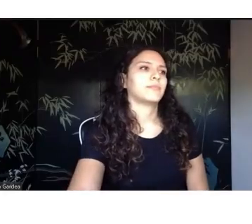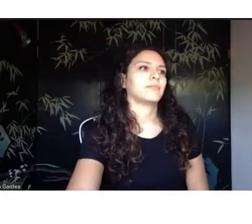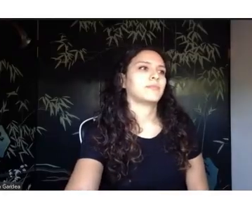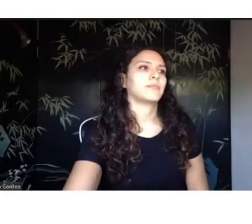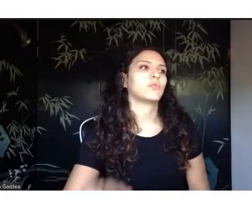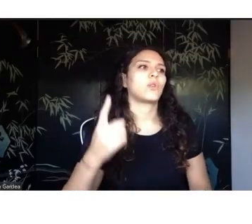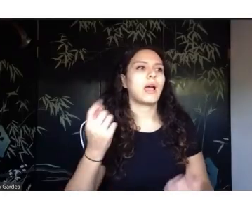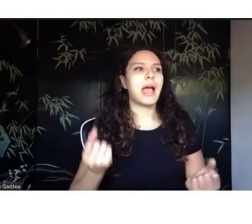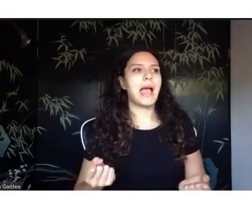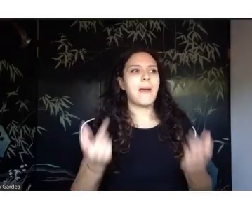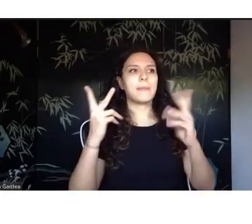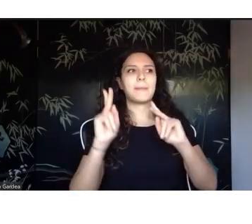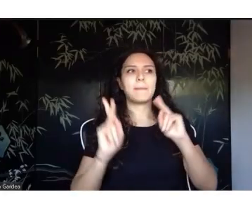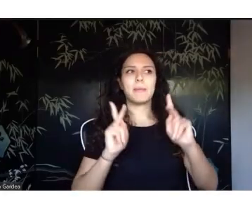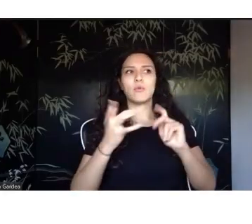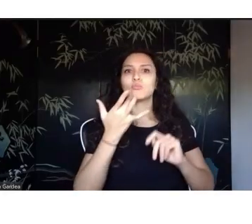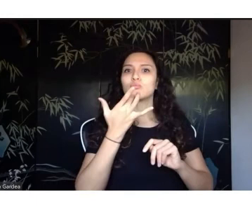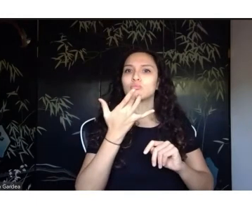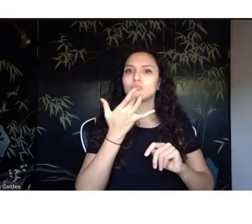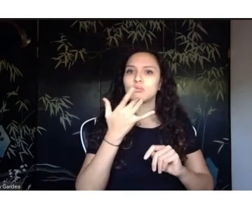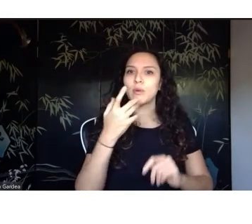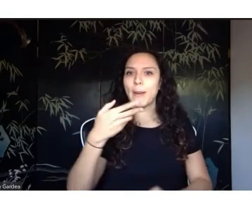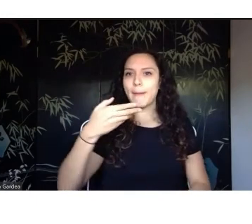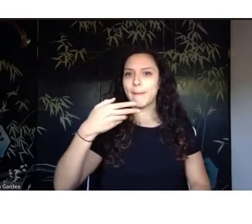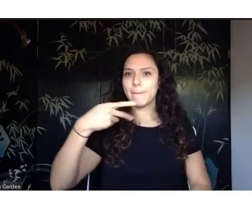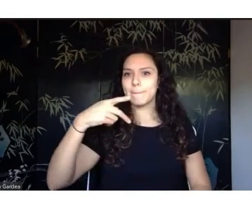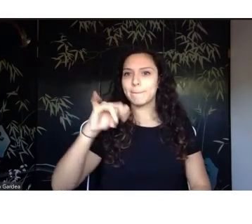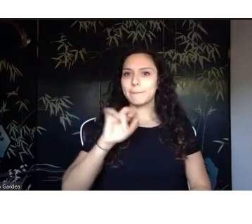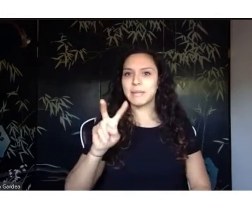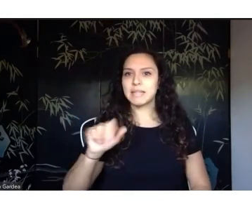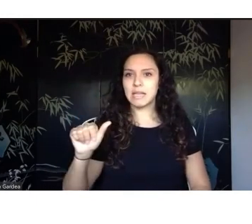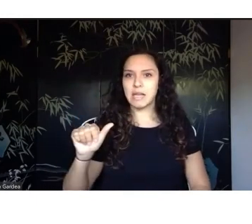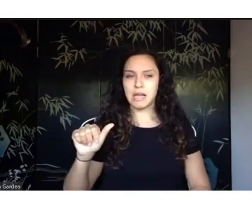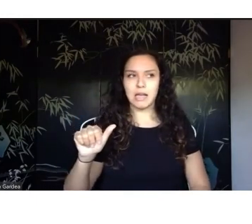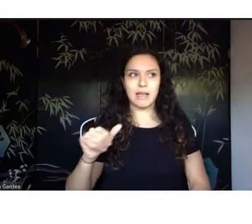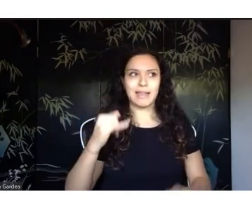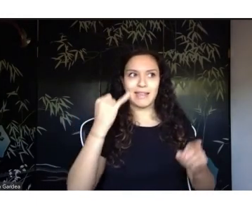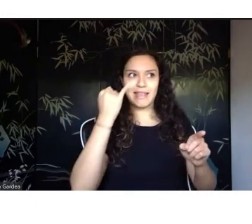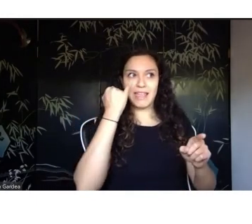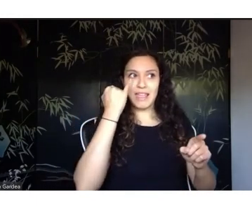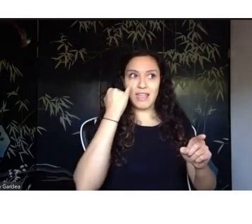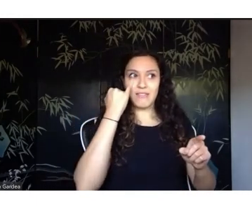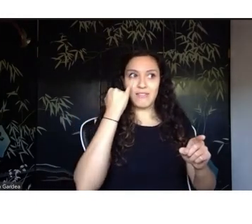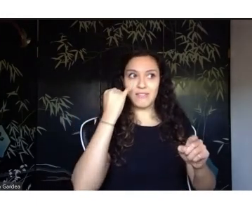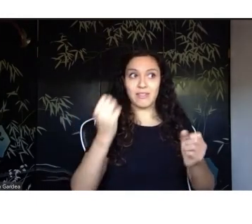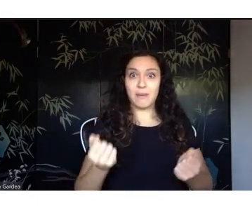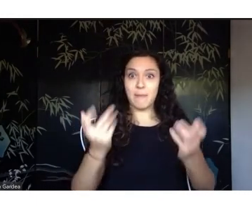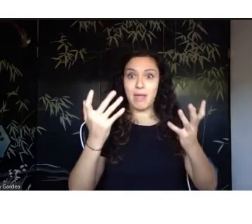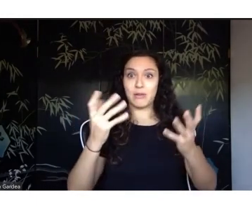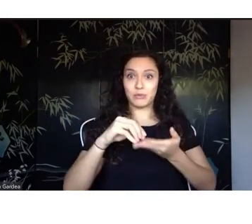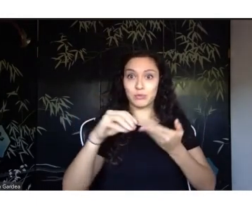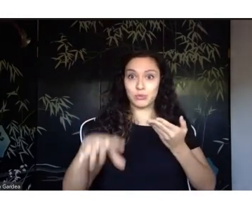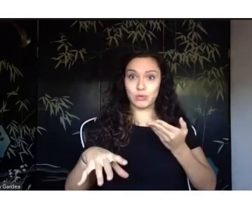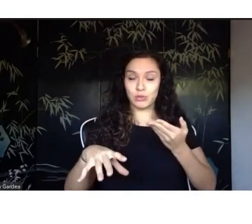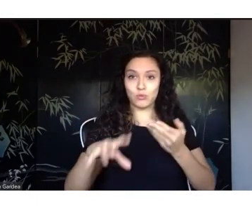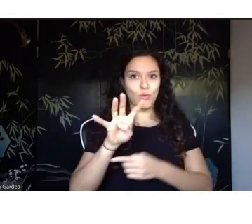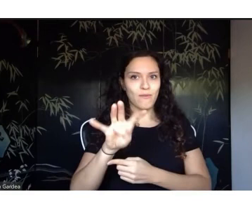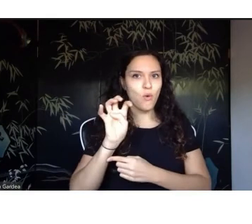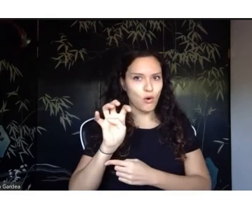Using the data from this chart, how many people would choose pizza if the population was